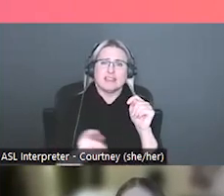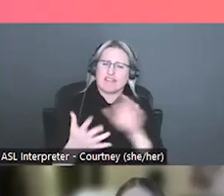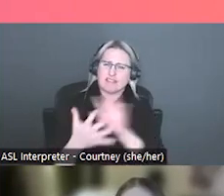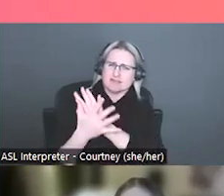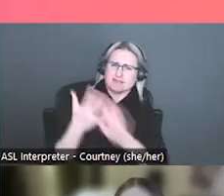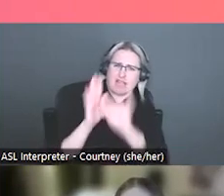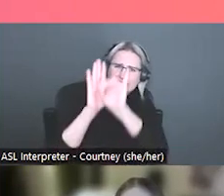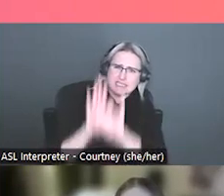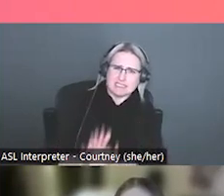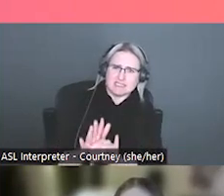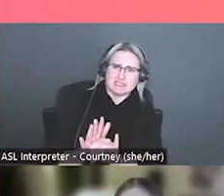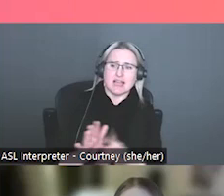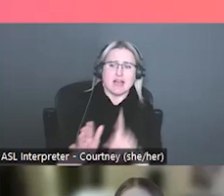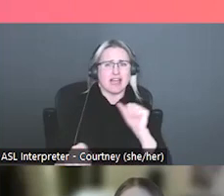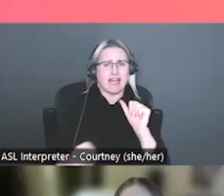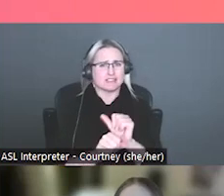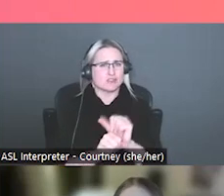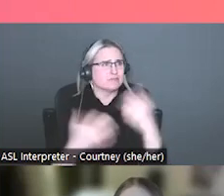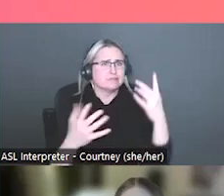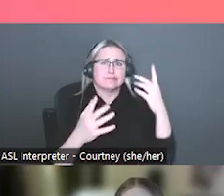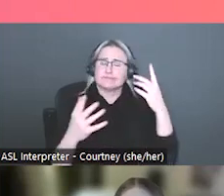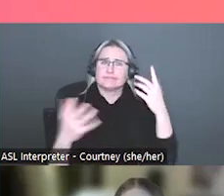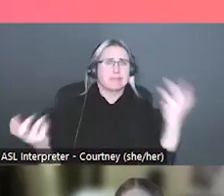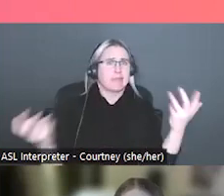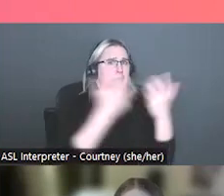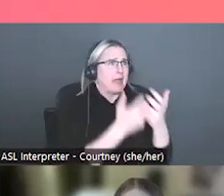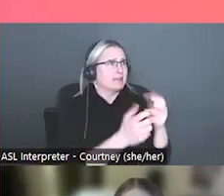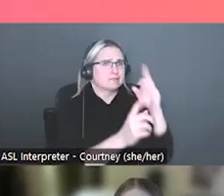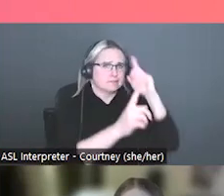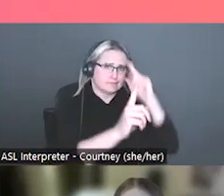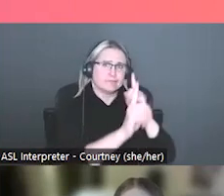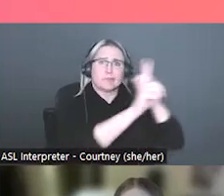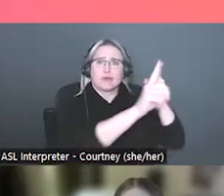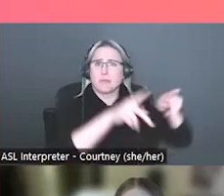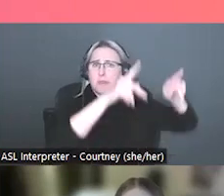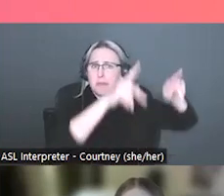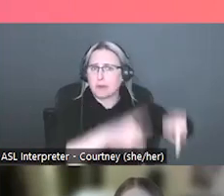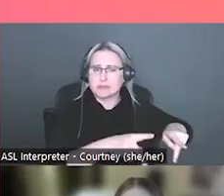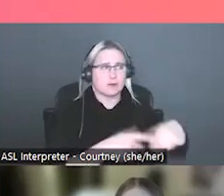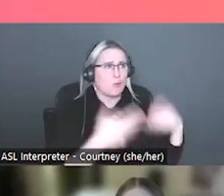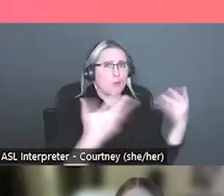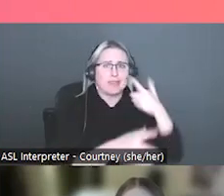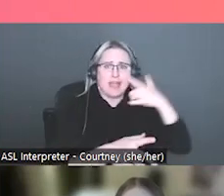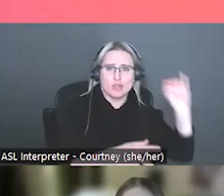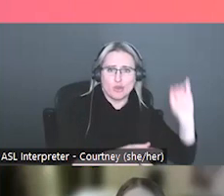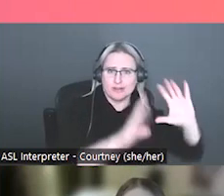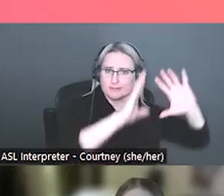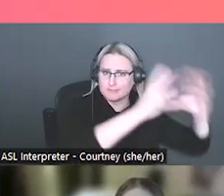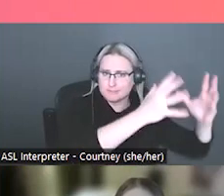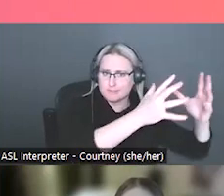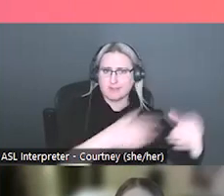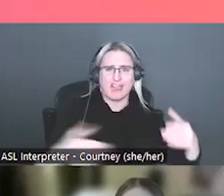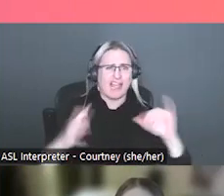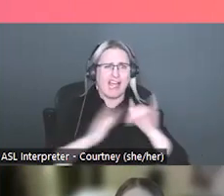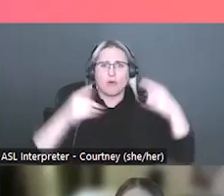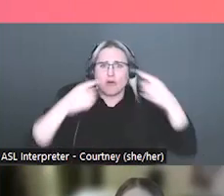the ideal citizen, what is the ideal person of the state. So we take on the language of